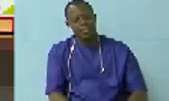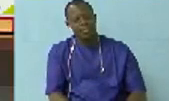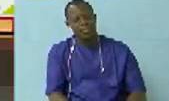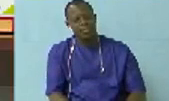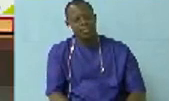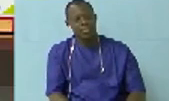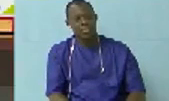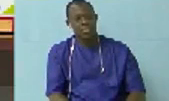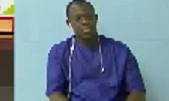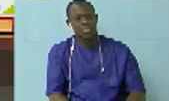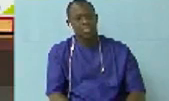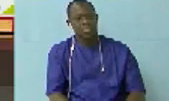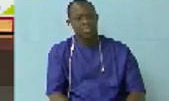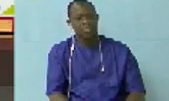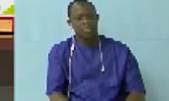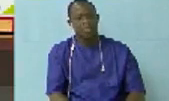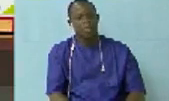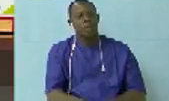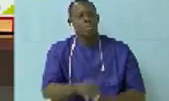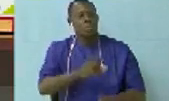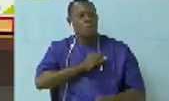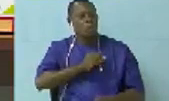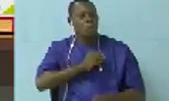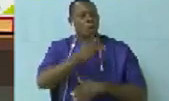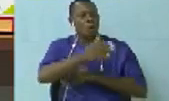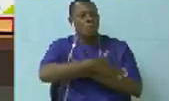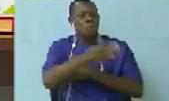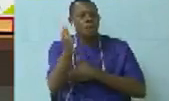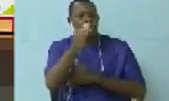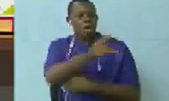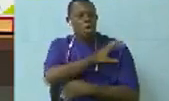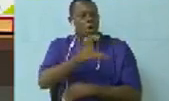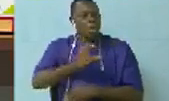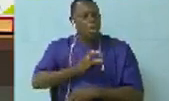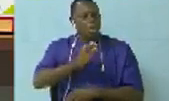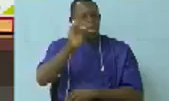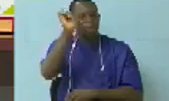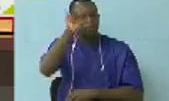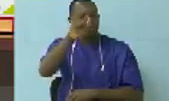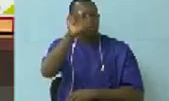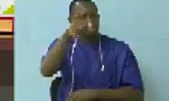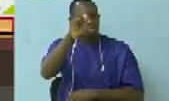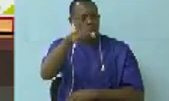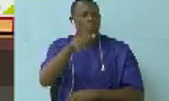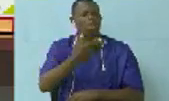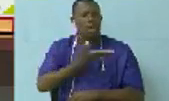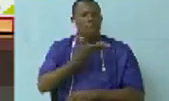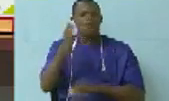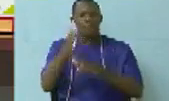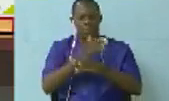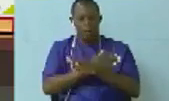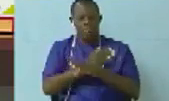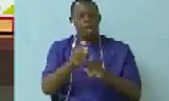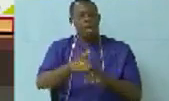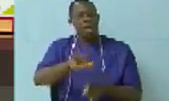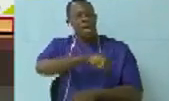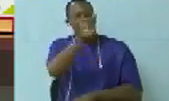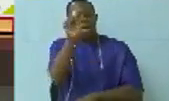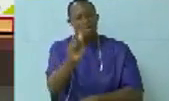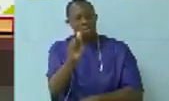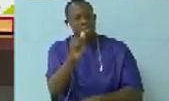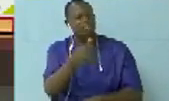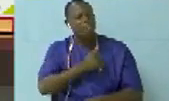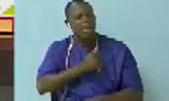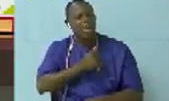there was a knock on our main gate. Tumulom yen na korda bunda ba konkong. And